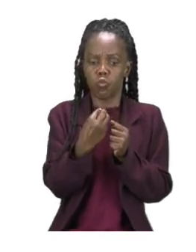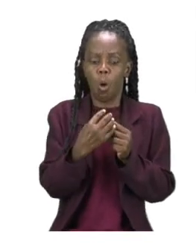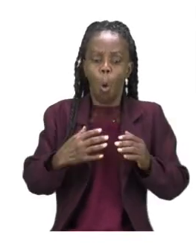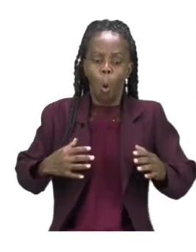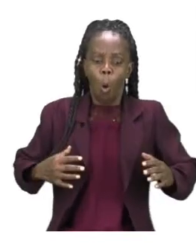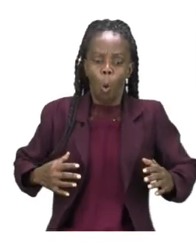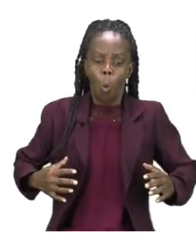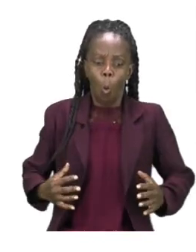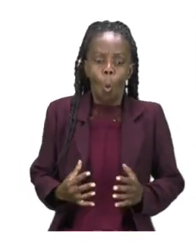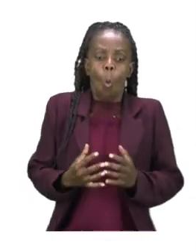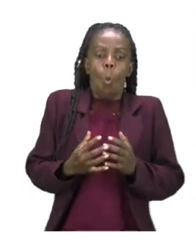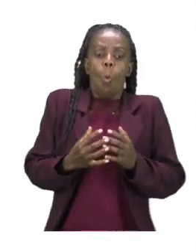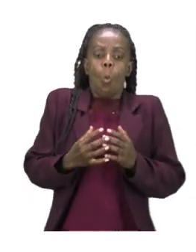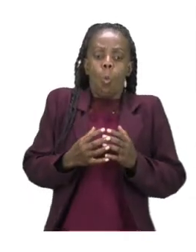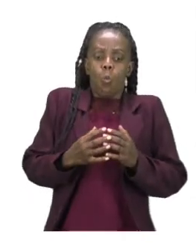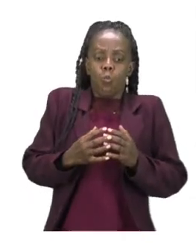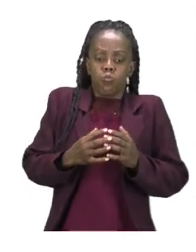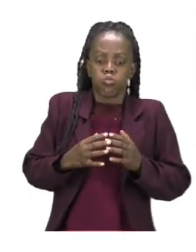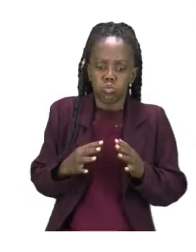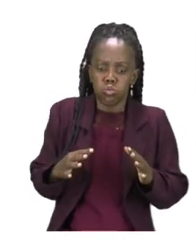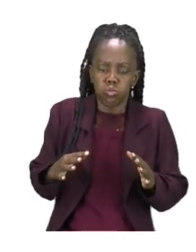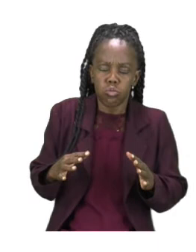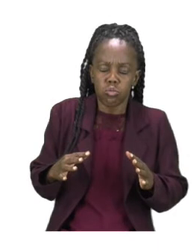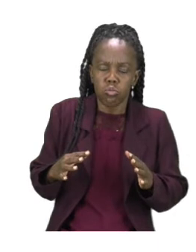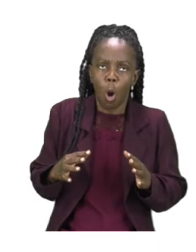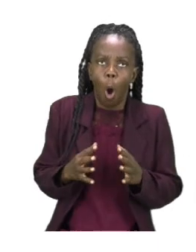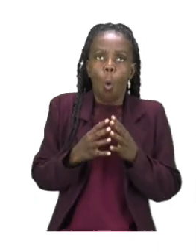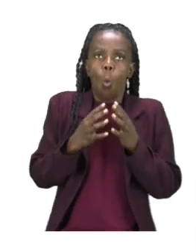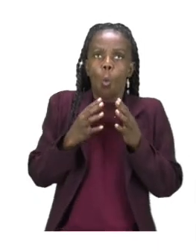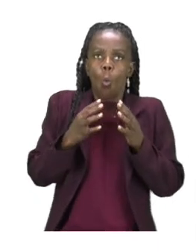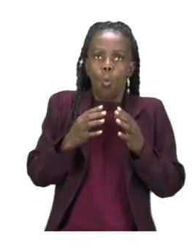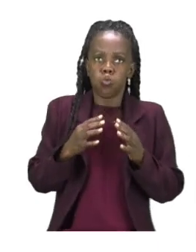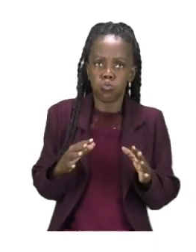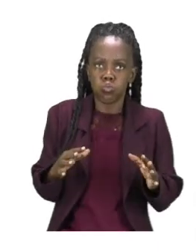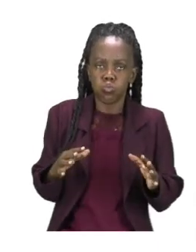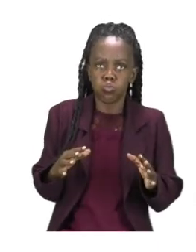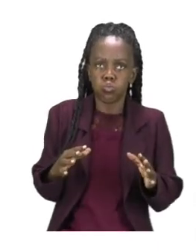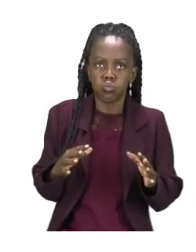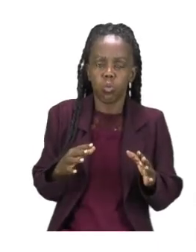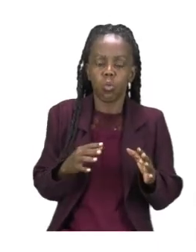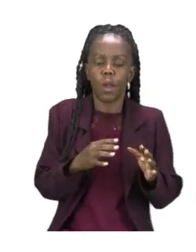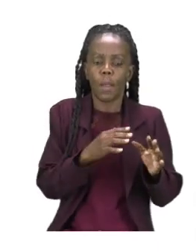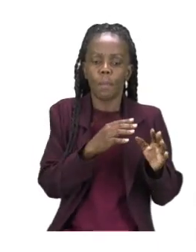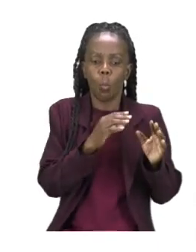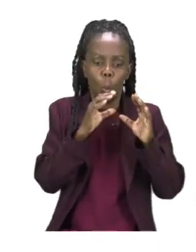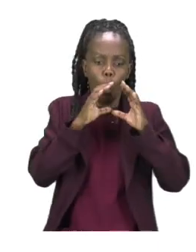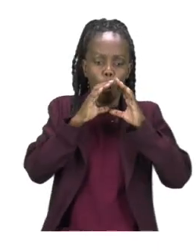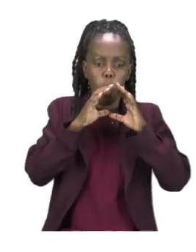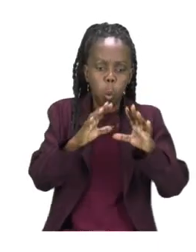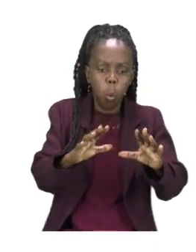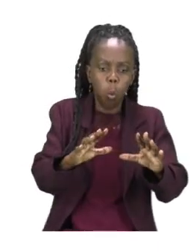began to huff and puff, and he blew the